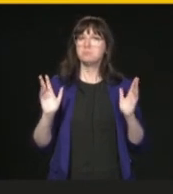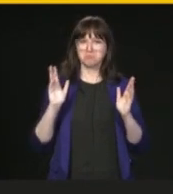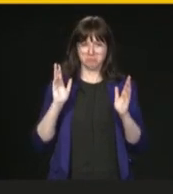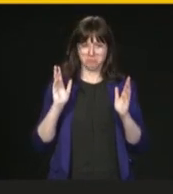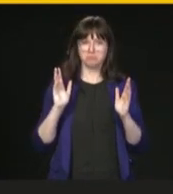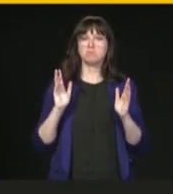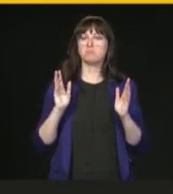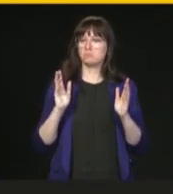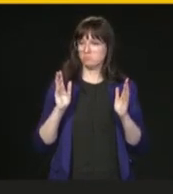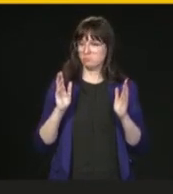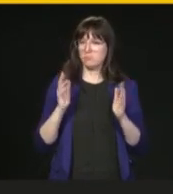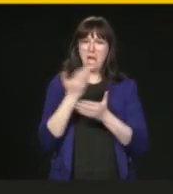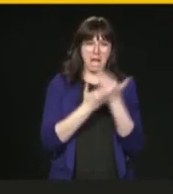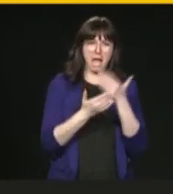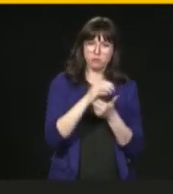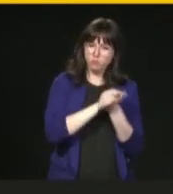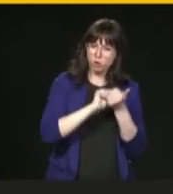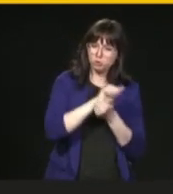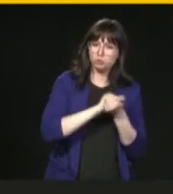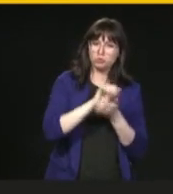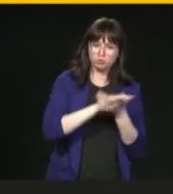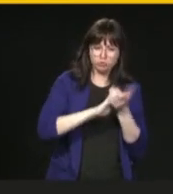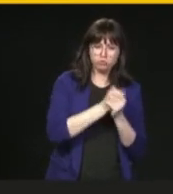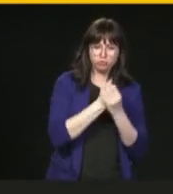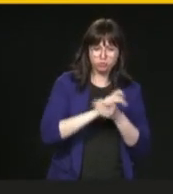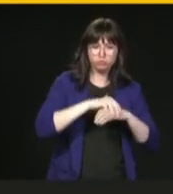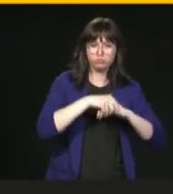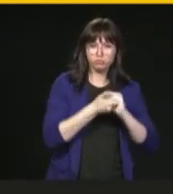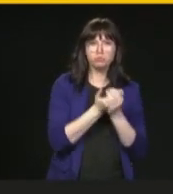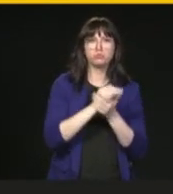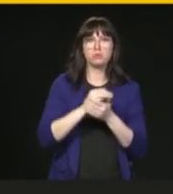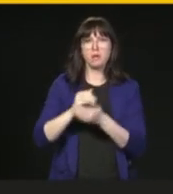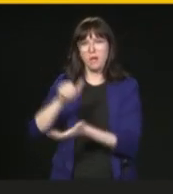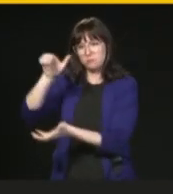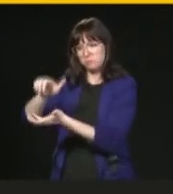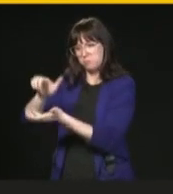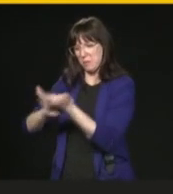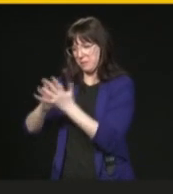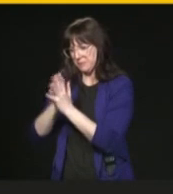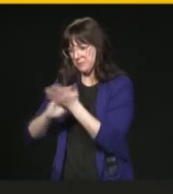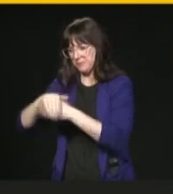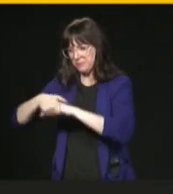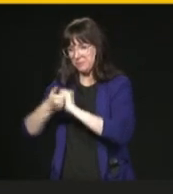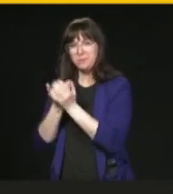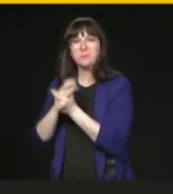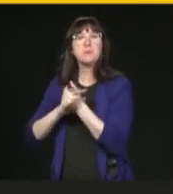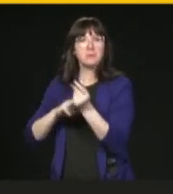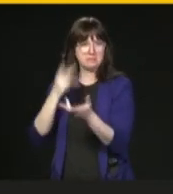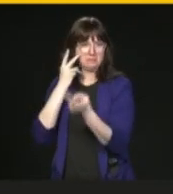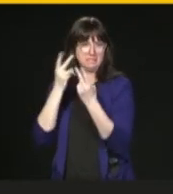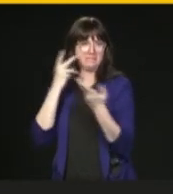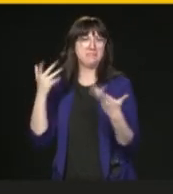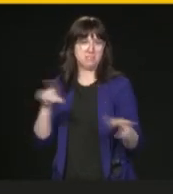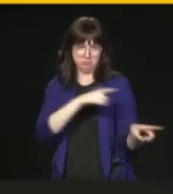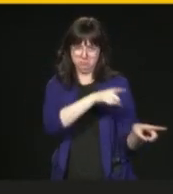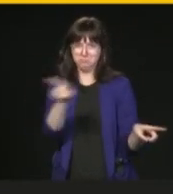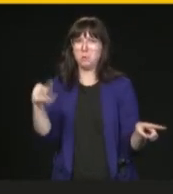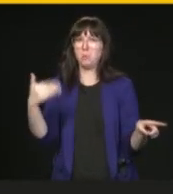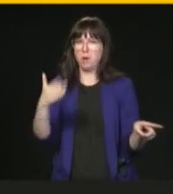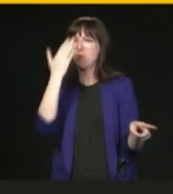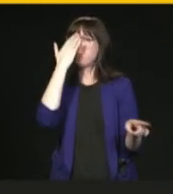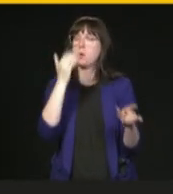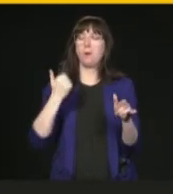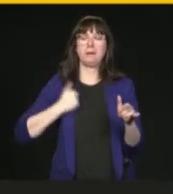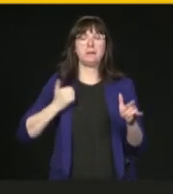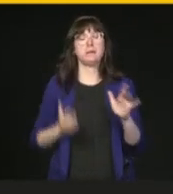in hand washing and using hand sanitizer. We know that the vast majority